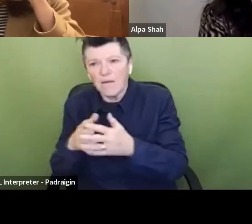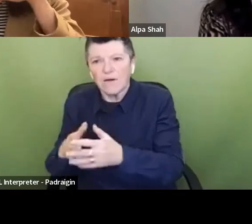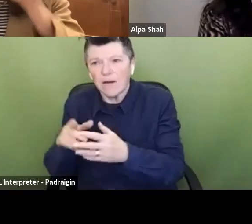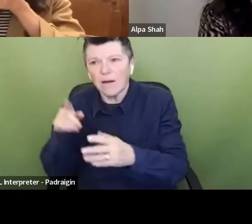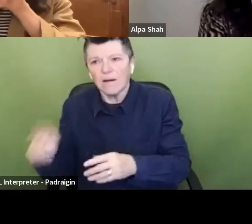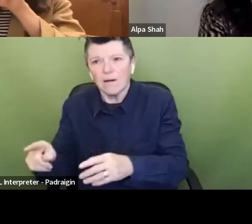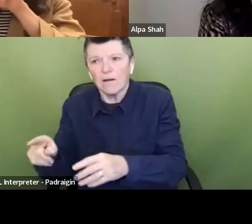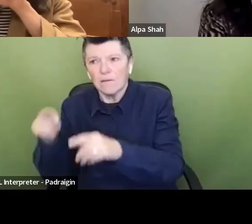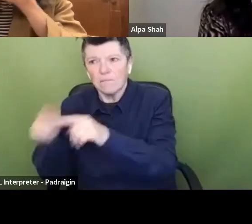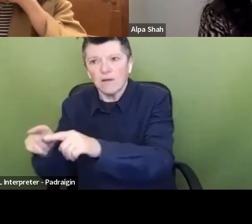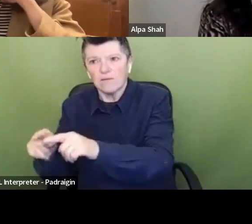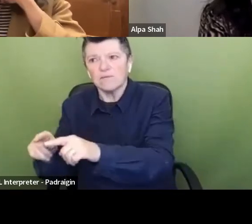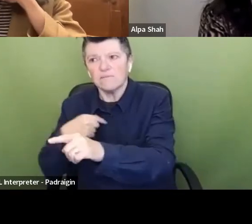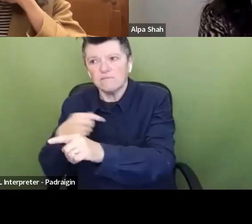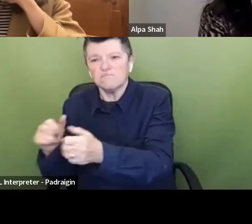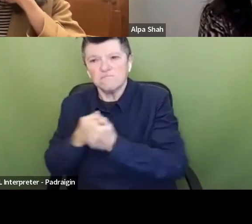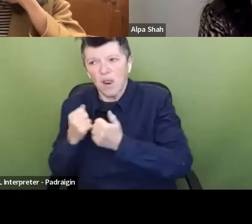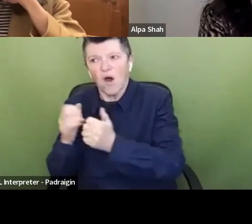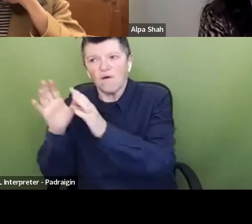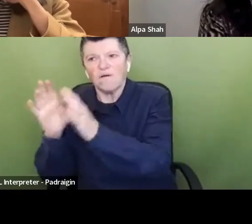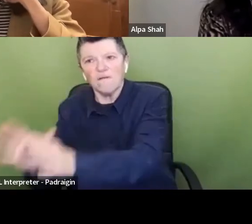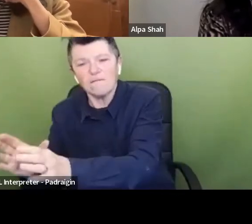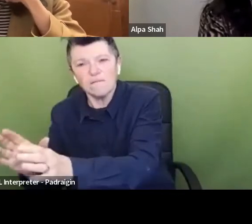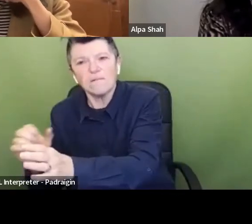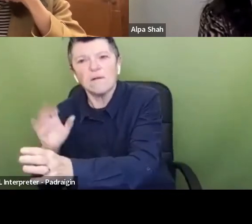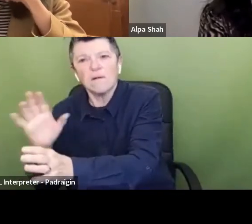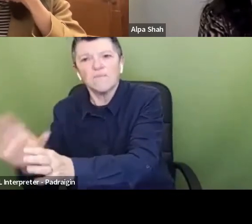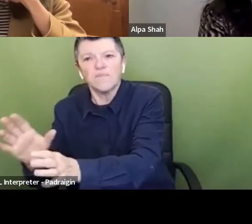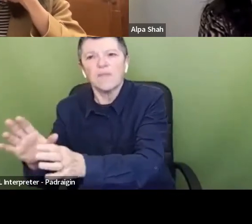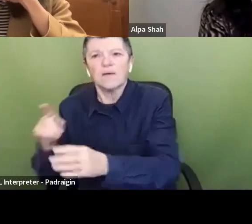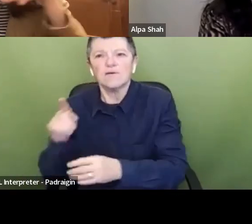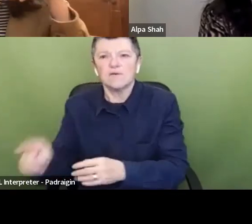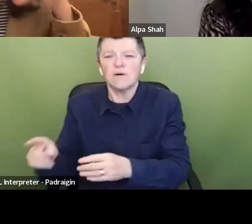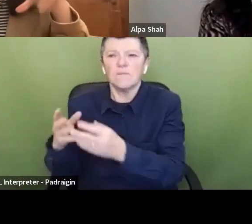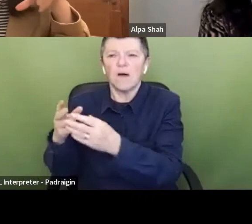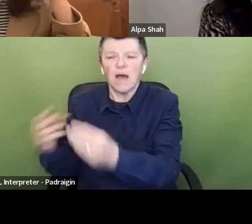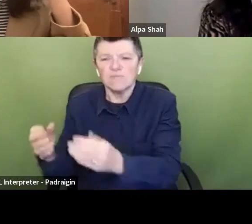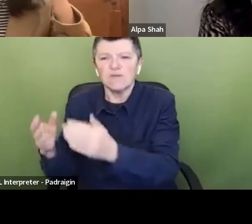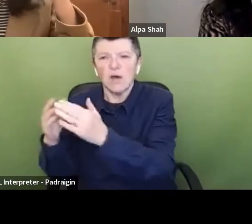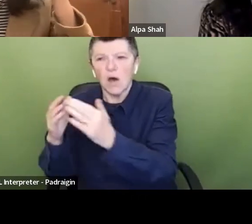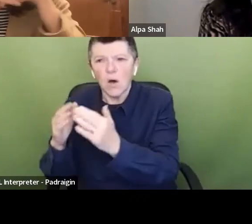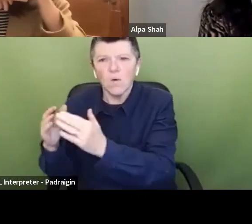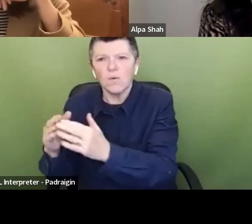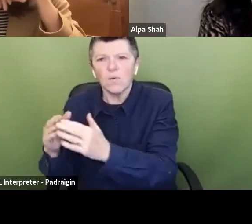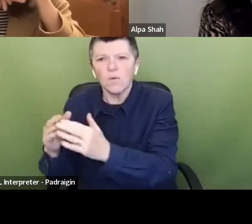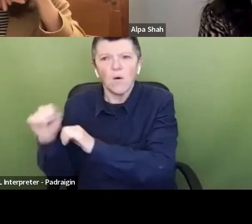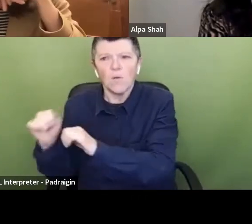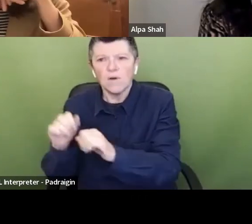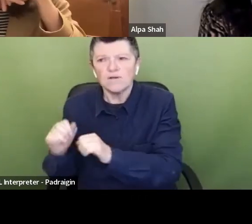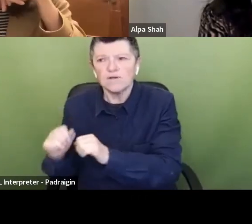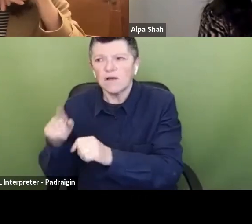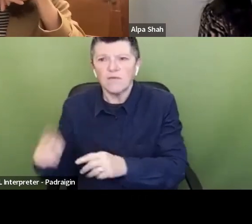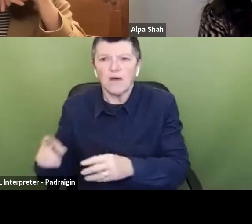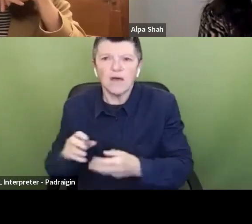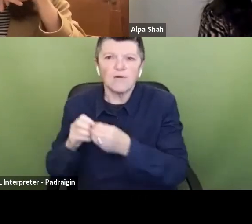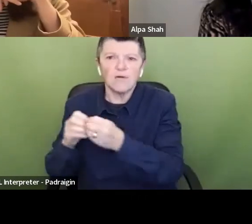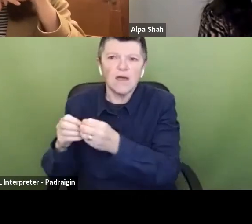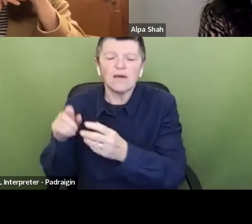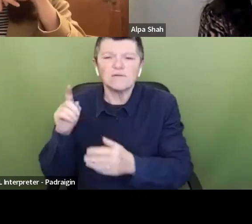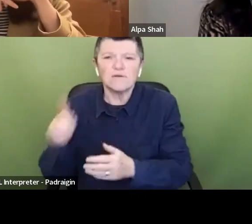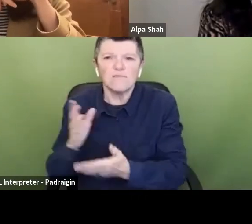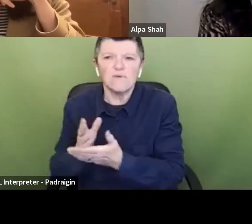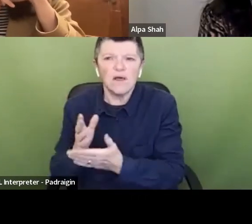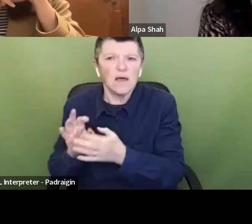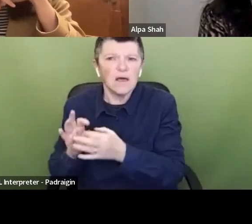my acceptable empty homeowners category from, and how they create and forge this sense of attachment